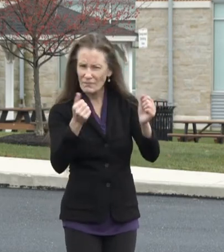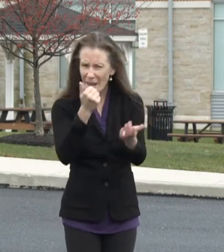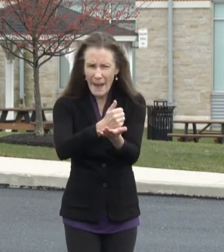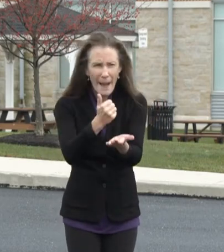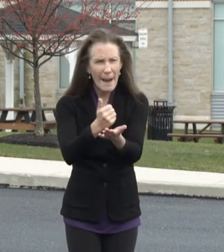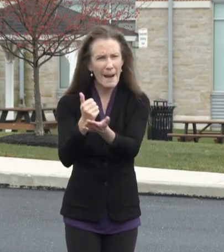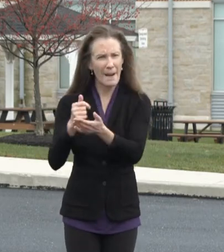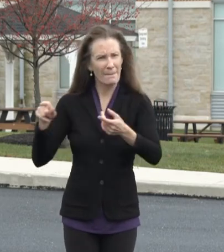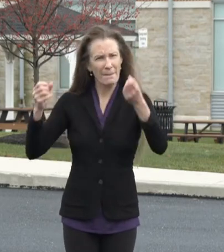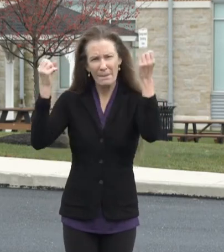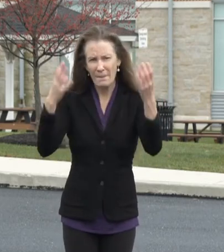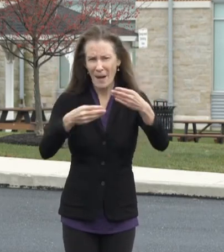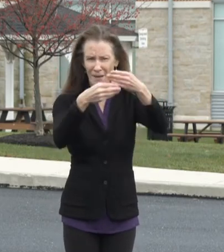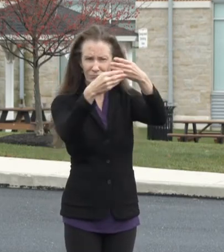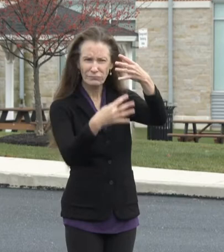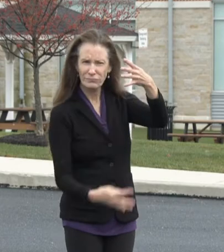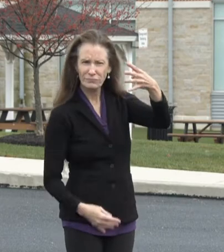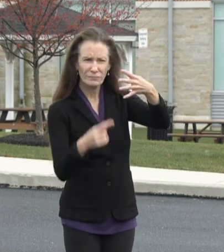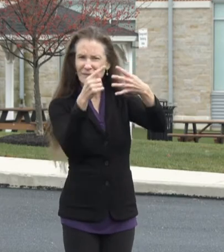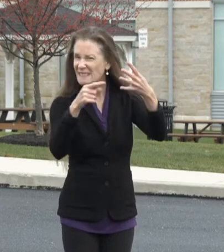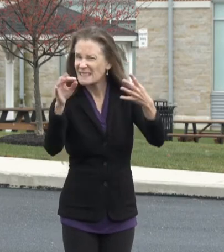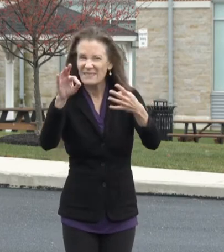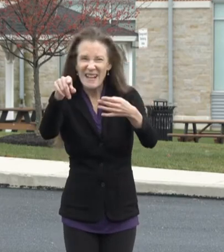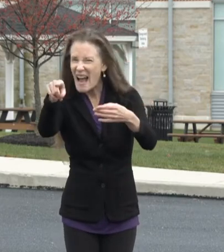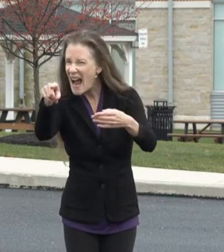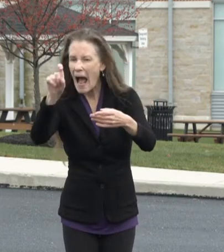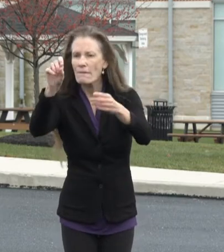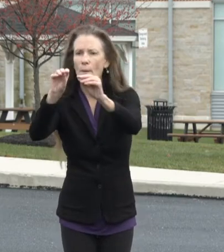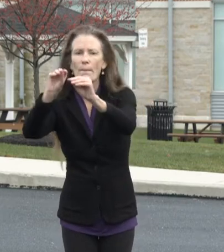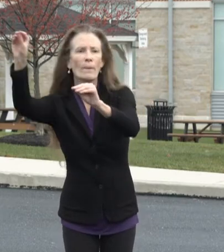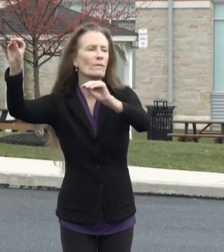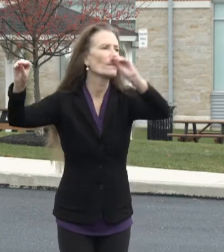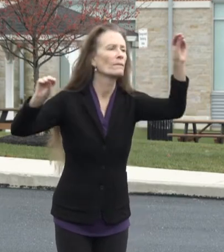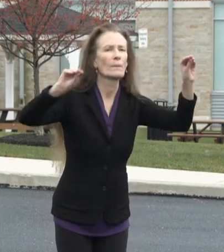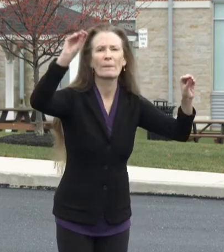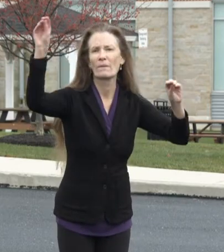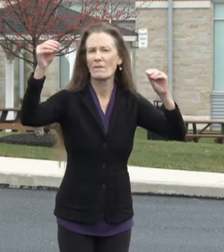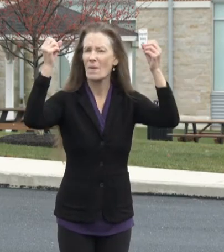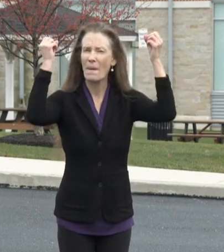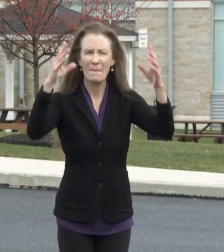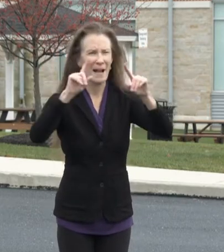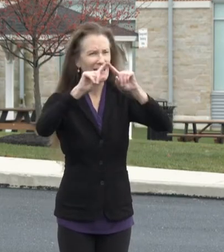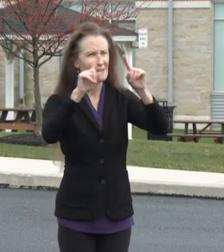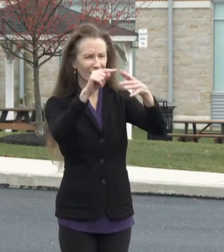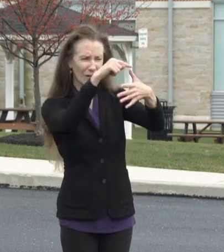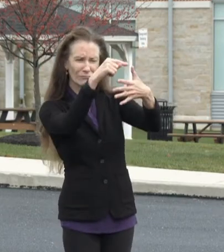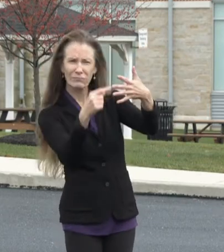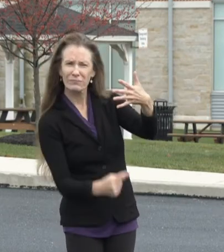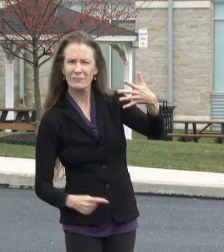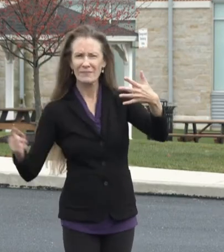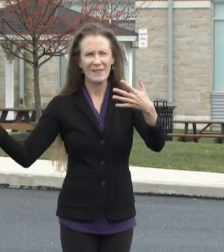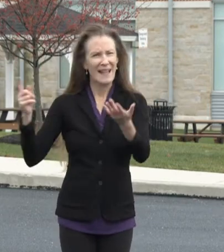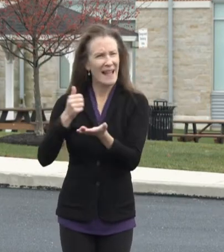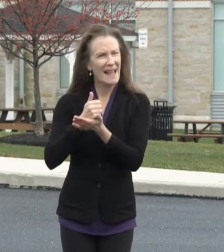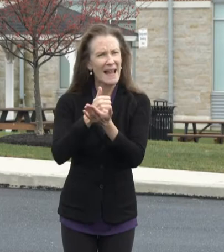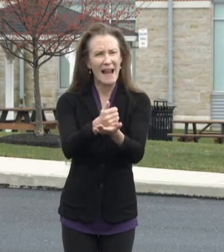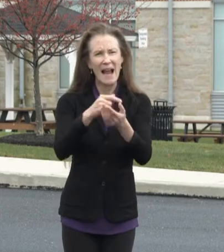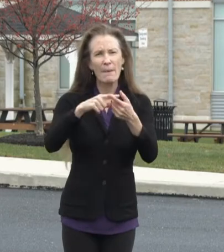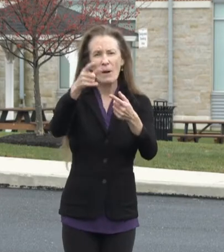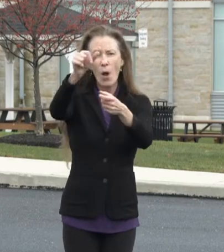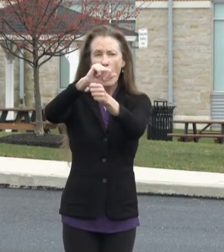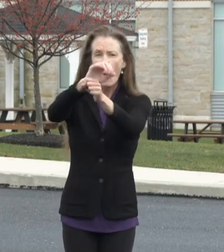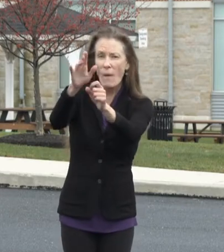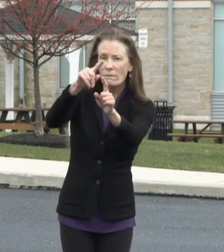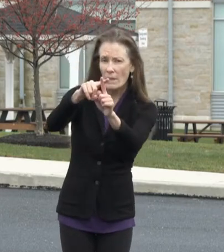around. They also assure that everyone that enters or exits COVID-positive environments do so with their